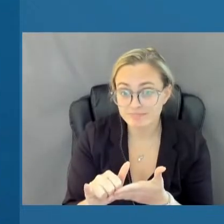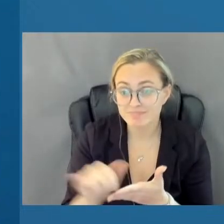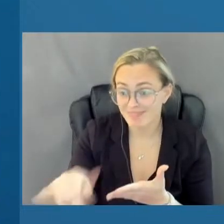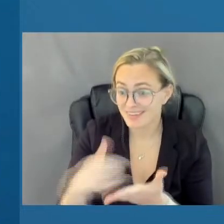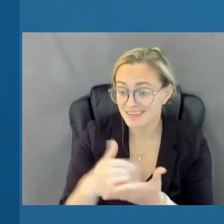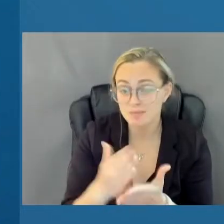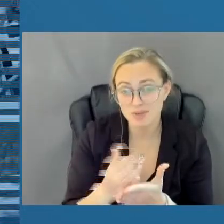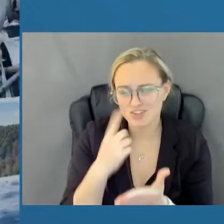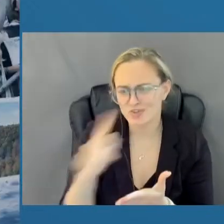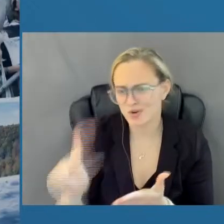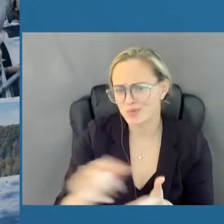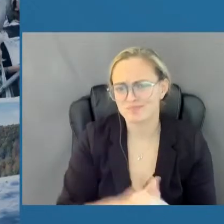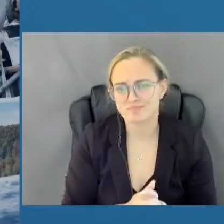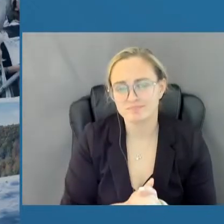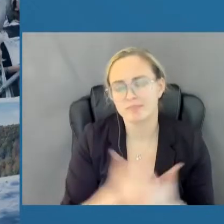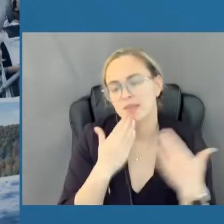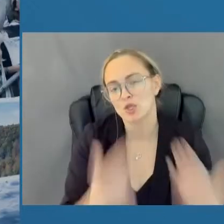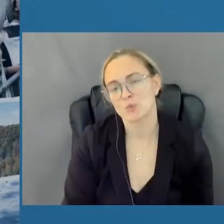for you. Thank you.